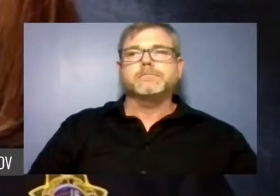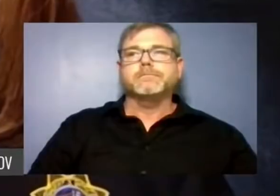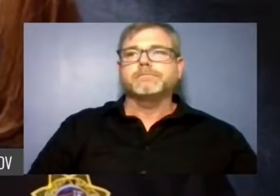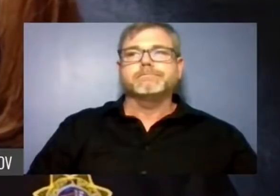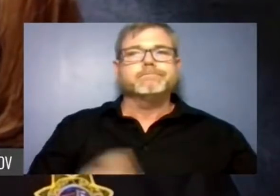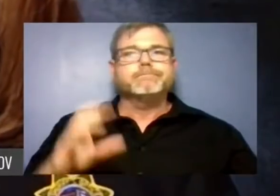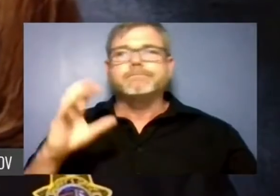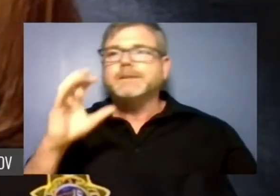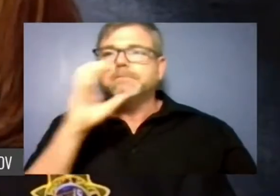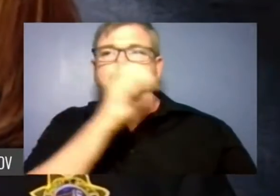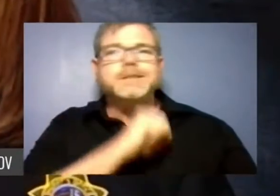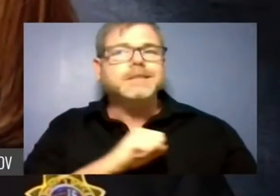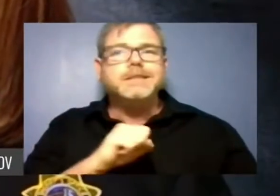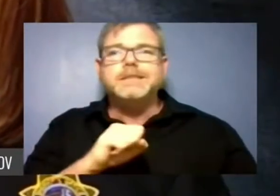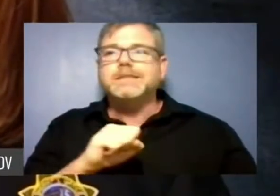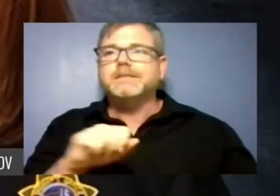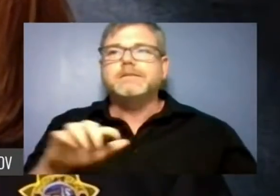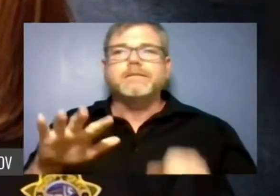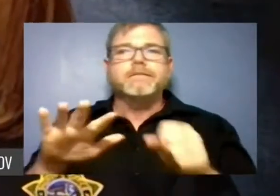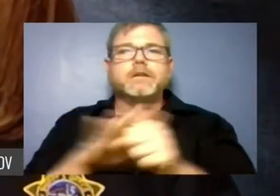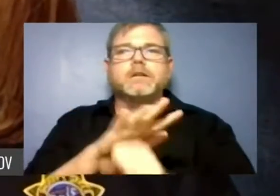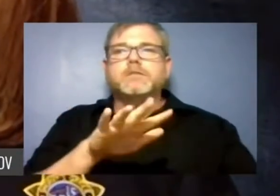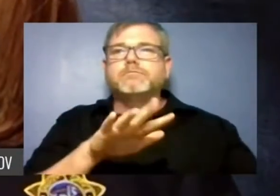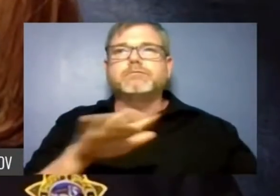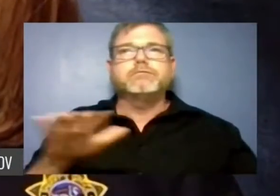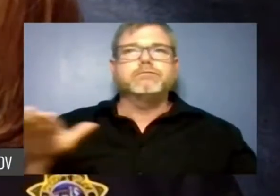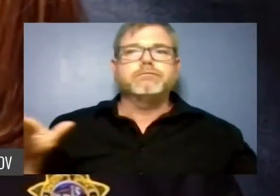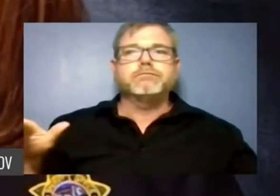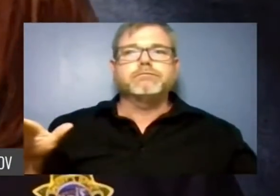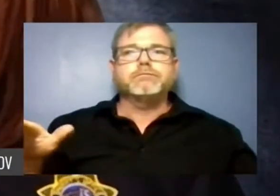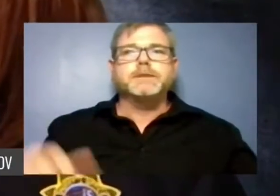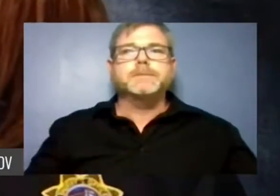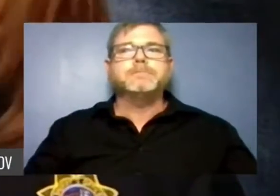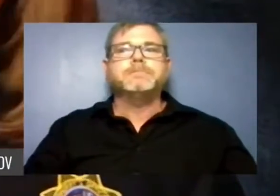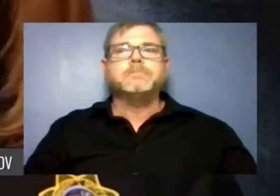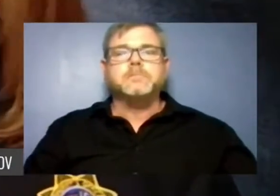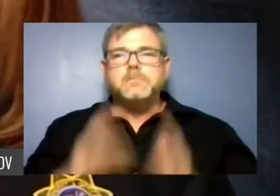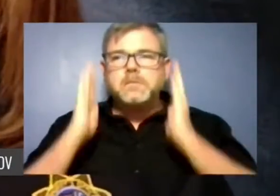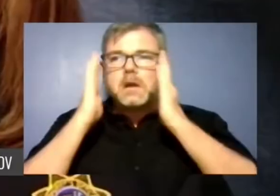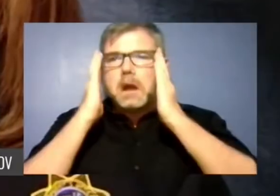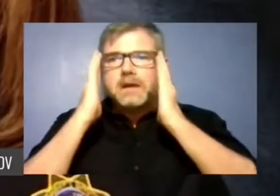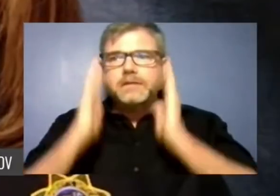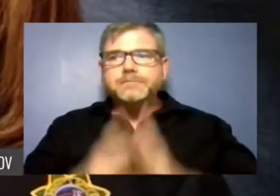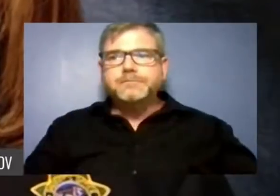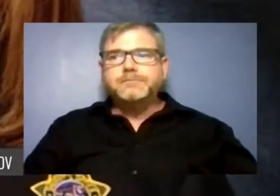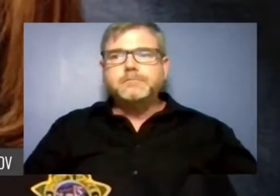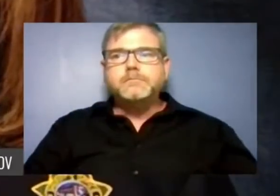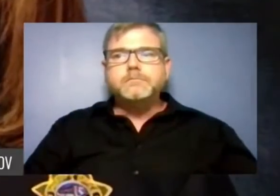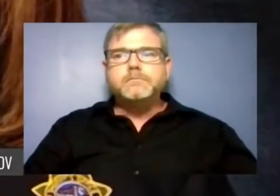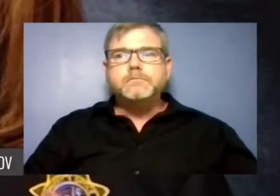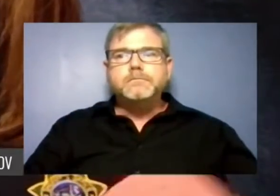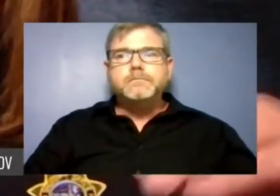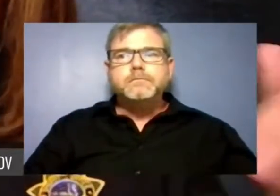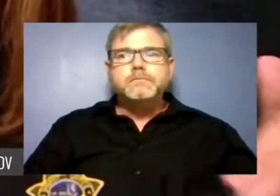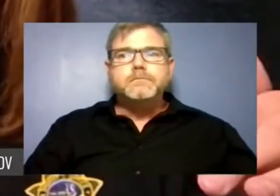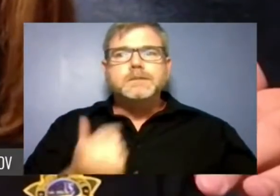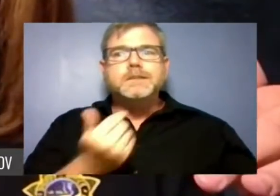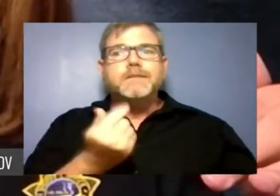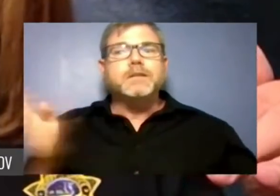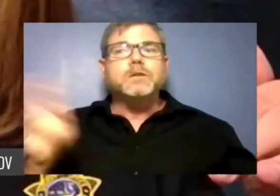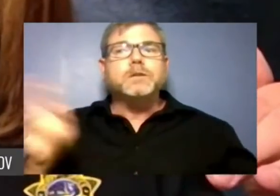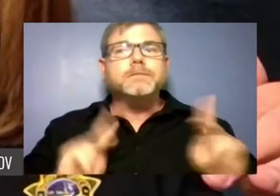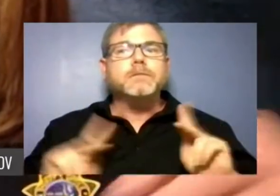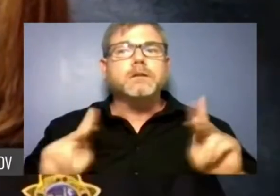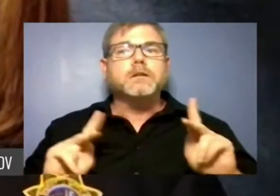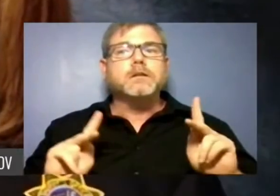will take you right to what your status is. We have had a few issues with people saying that they, if they live right on the